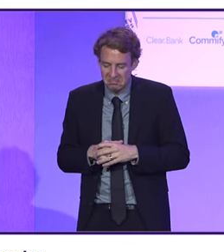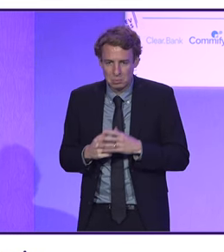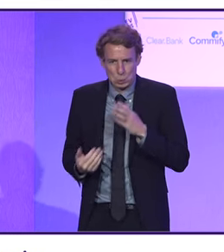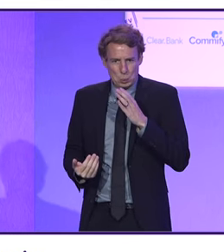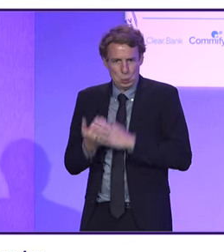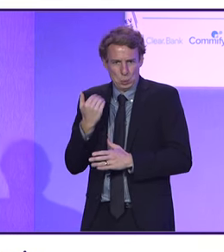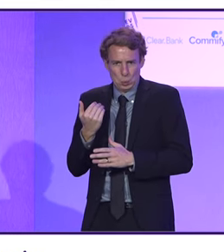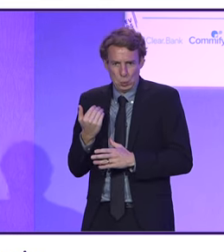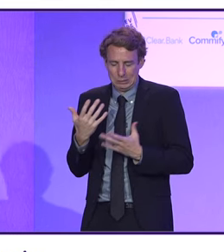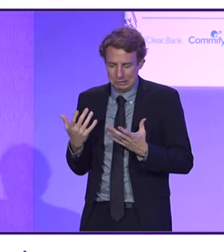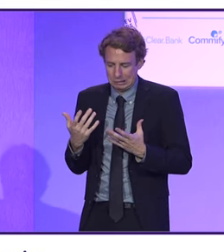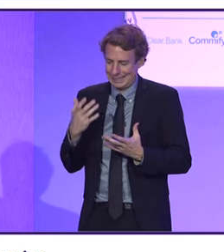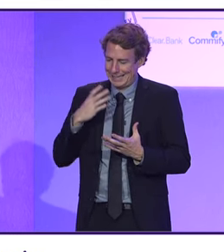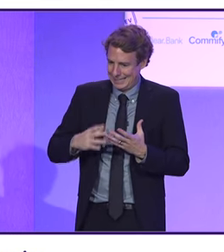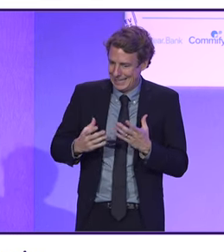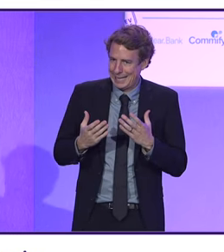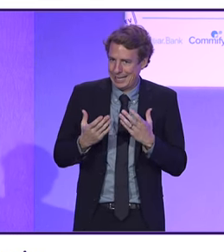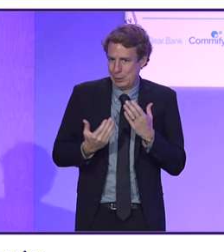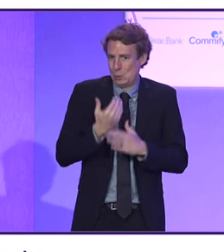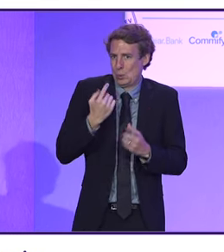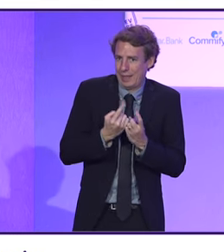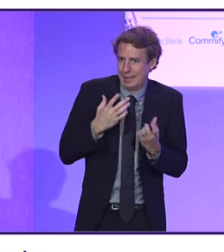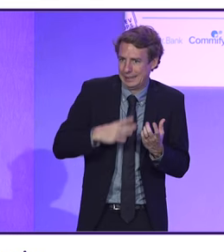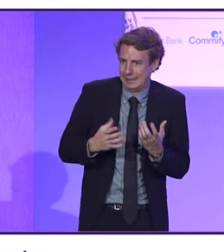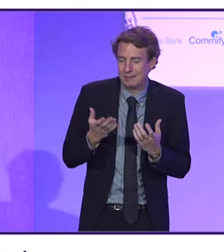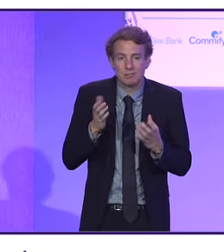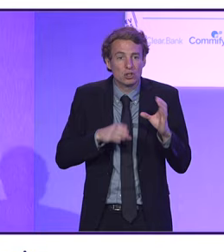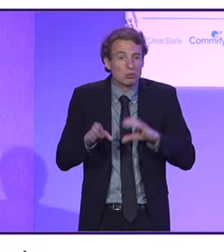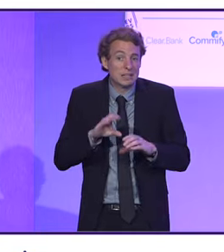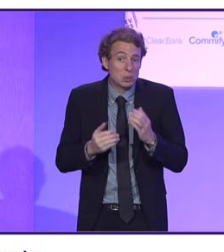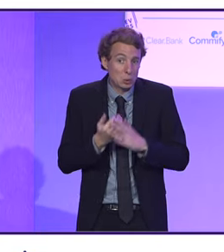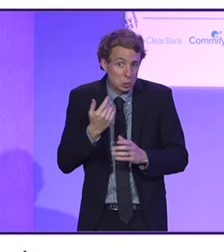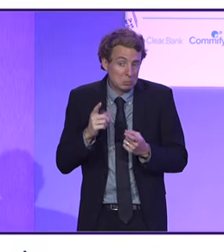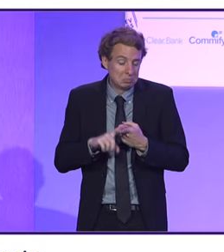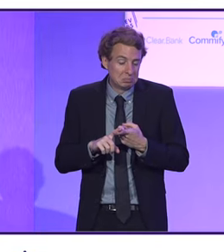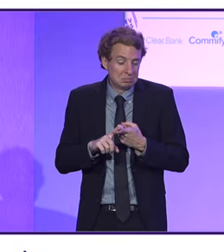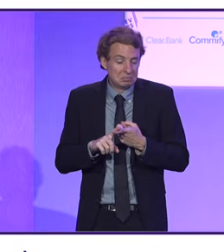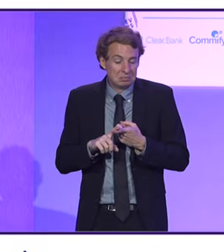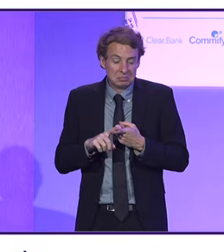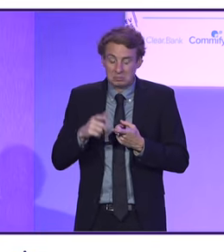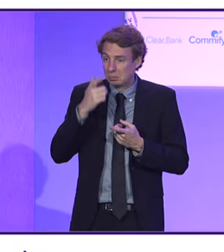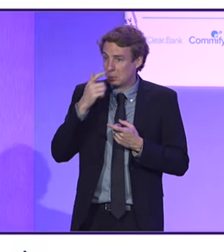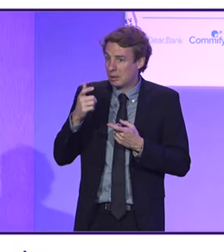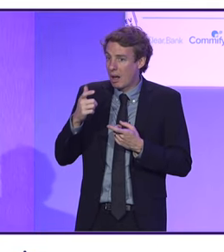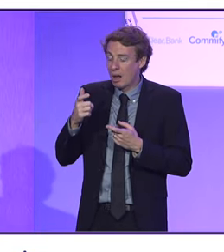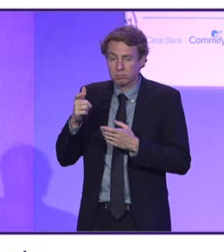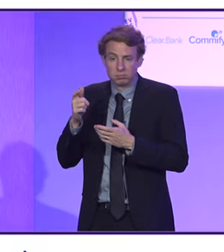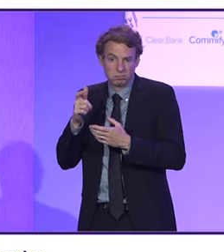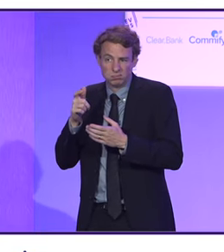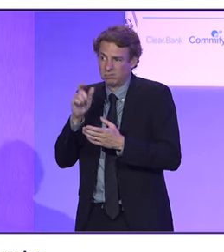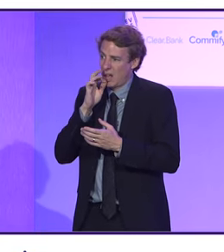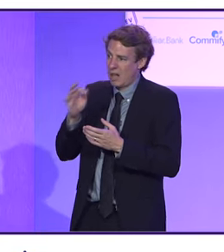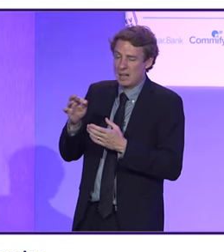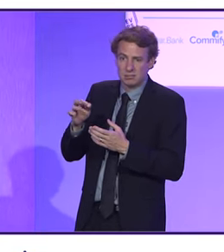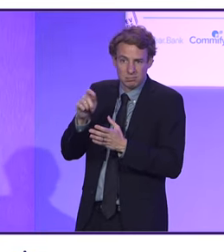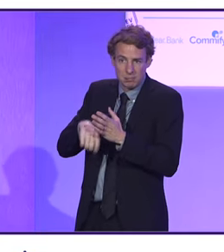a few things. For example, maybe we need a new ingredient. We can put in a request, we can get that ingredient in